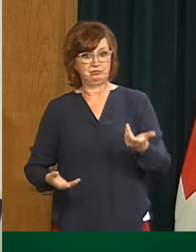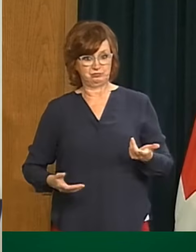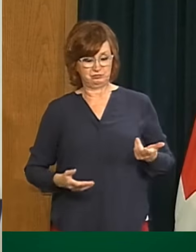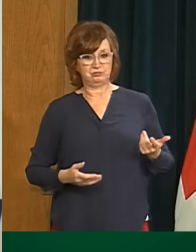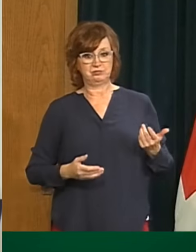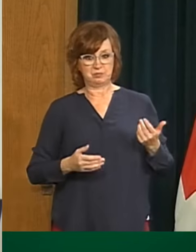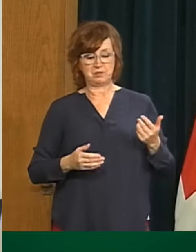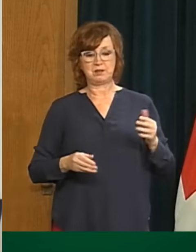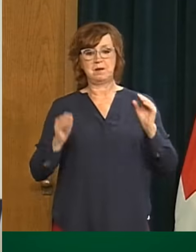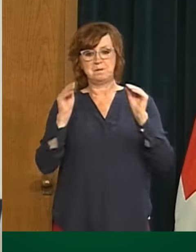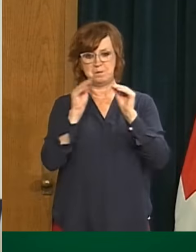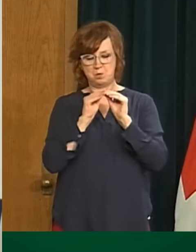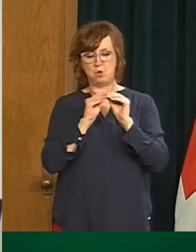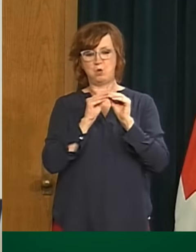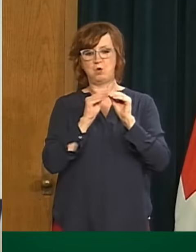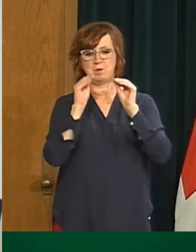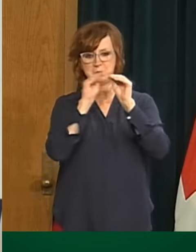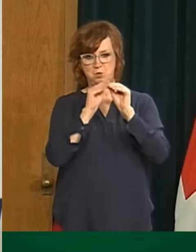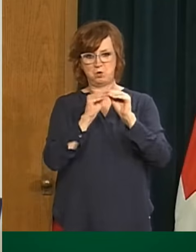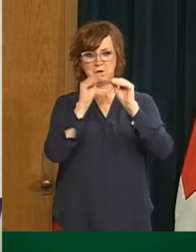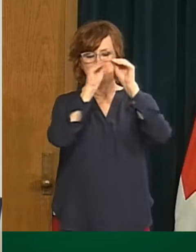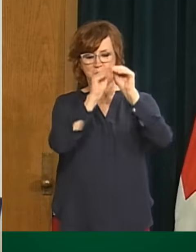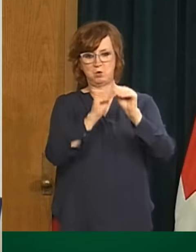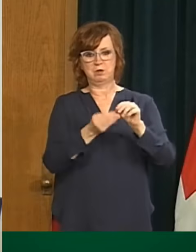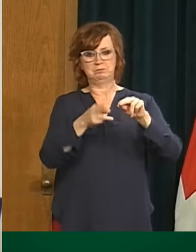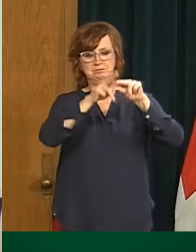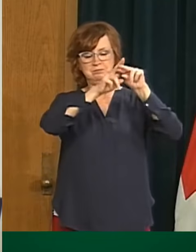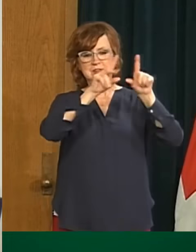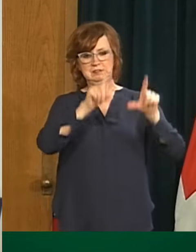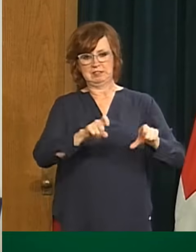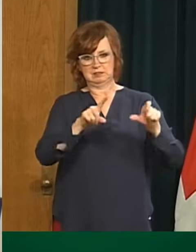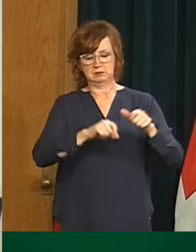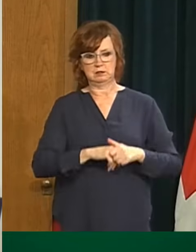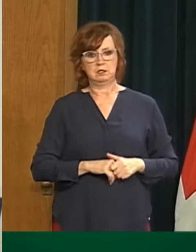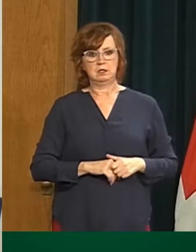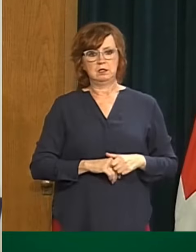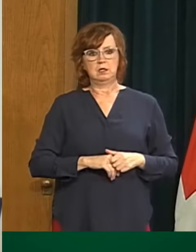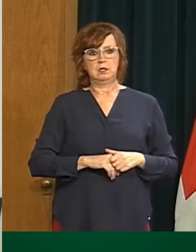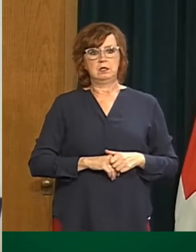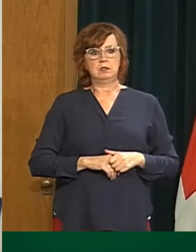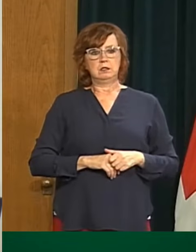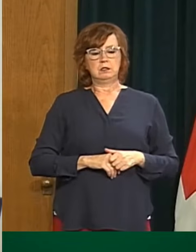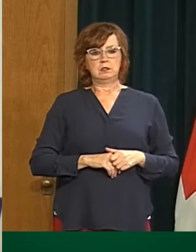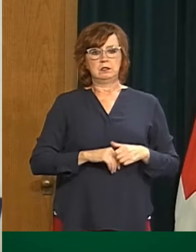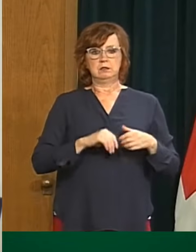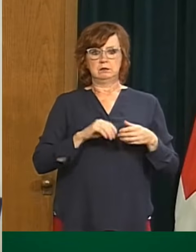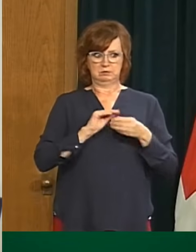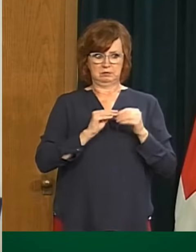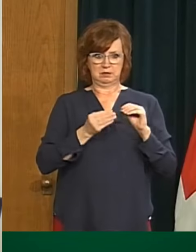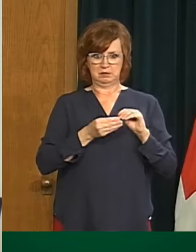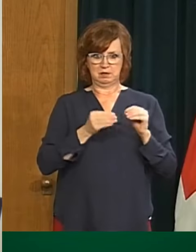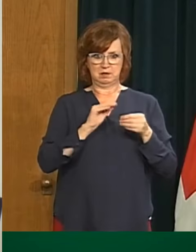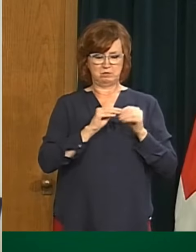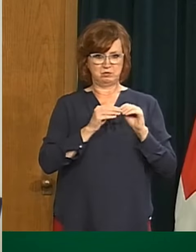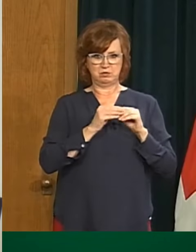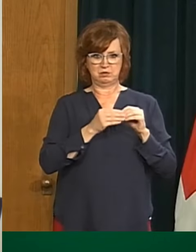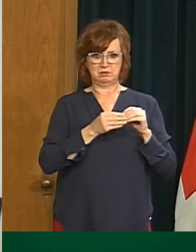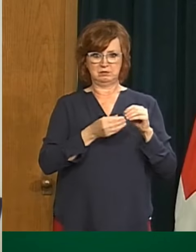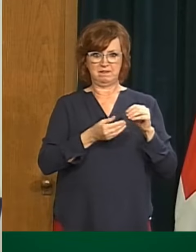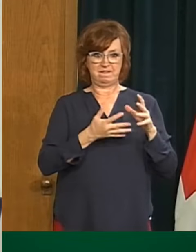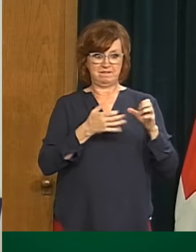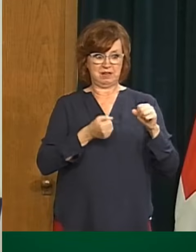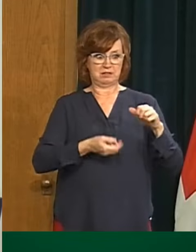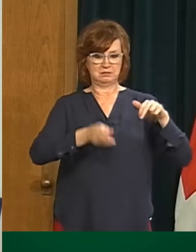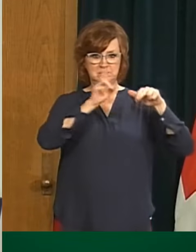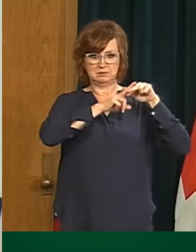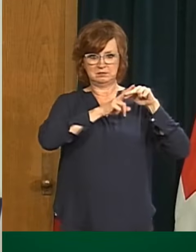cases is that you're trying to get ahead of the outbreak and contain it. So while case numbers are rising rapidly, part of it is actually due to very aggressive testing, which is